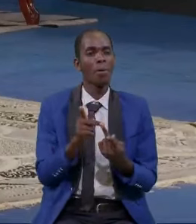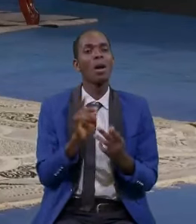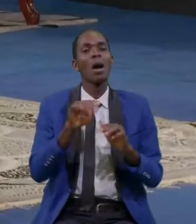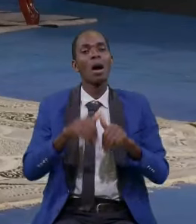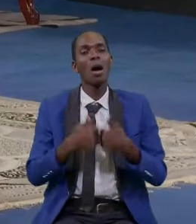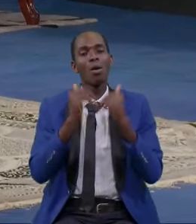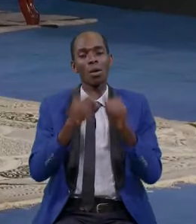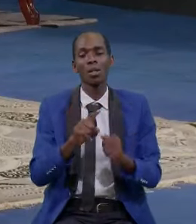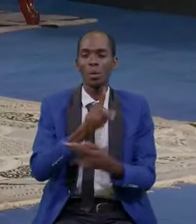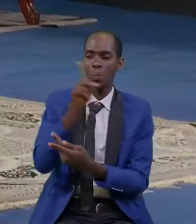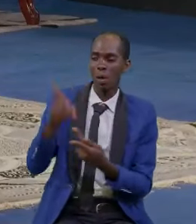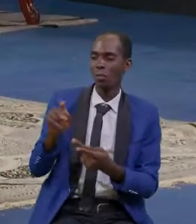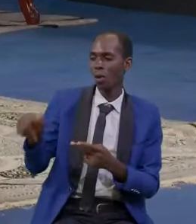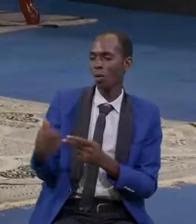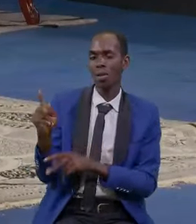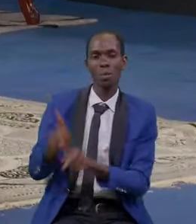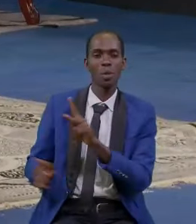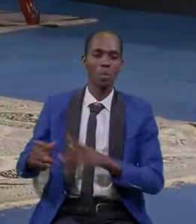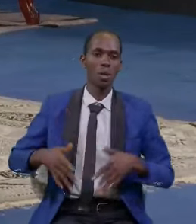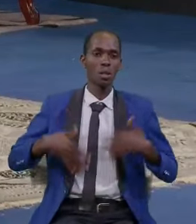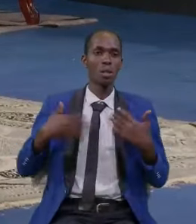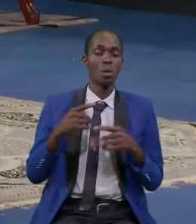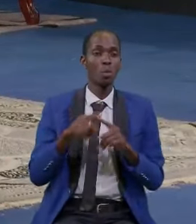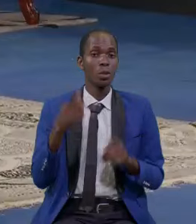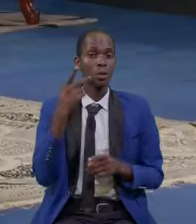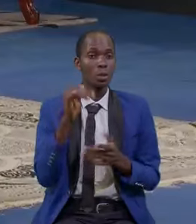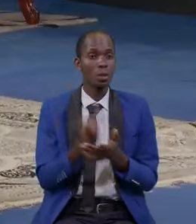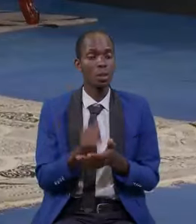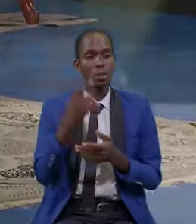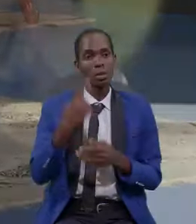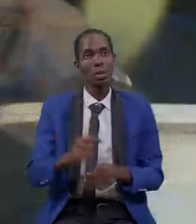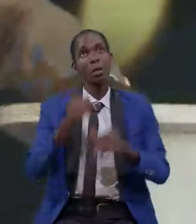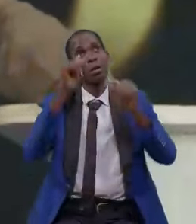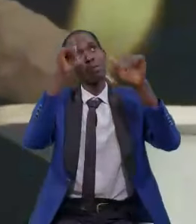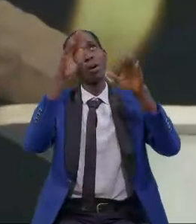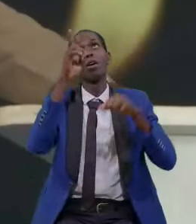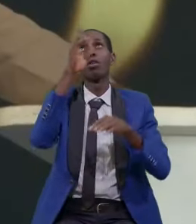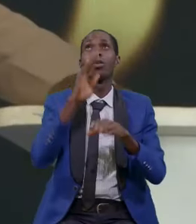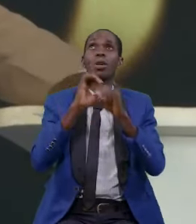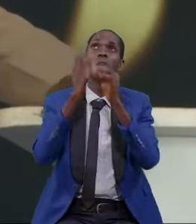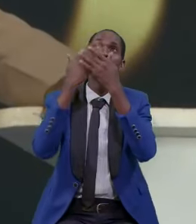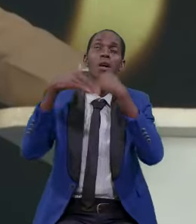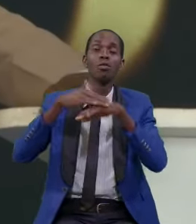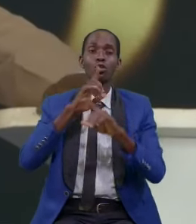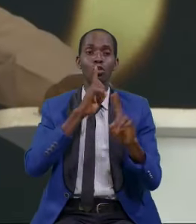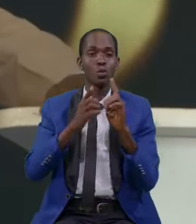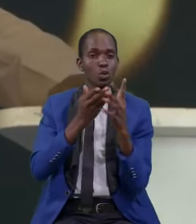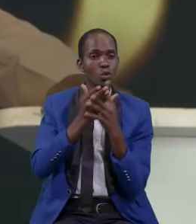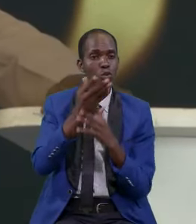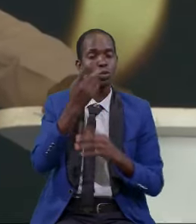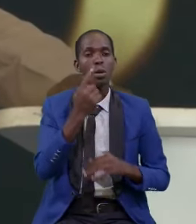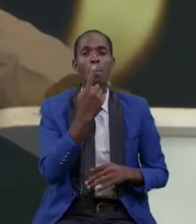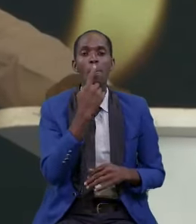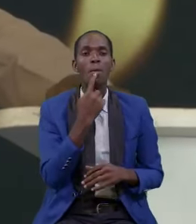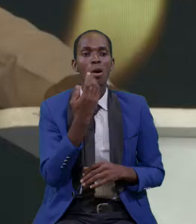people? But you see, the Father God in heaven spoke by the mouth of all his holy prophets since